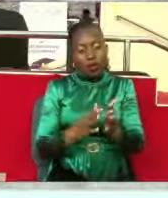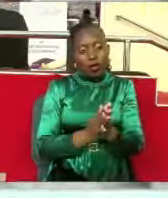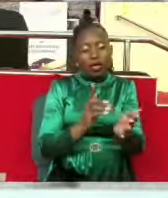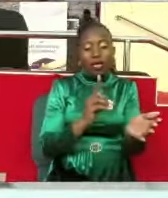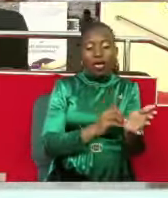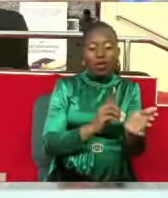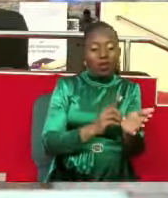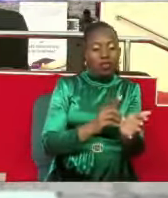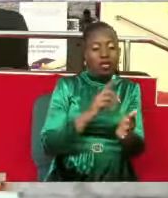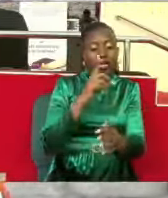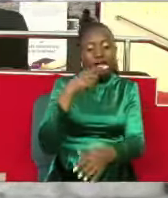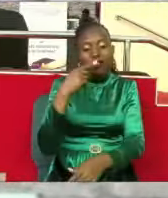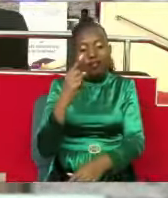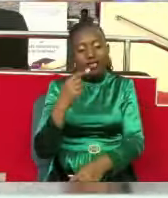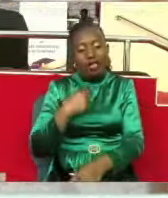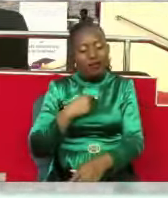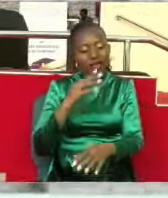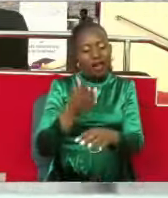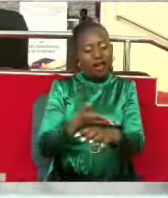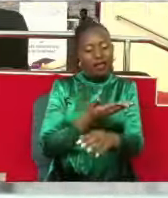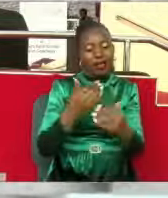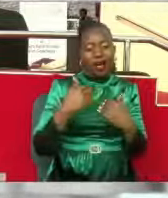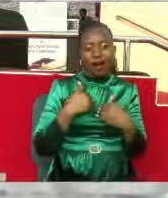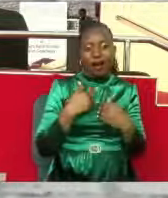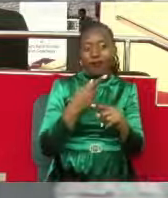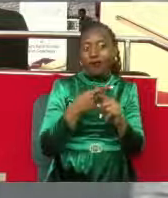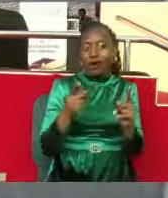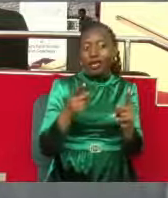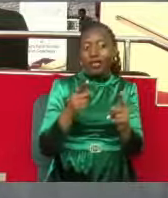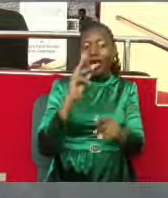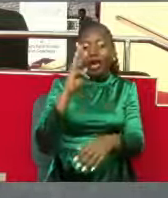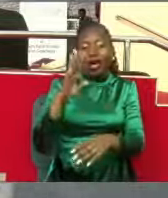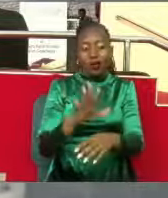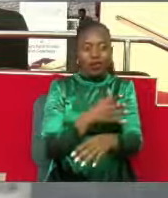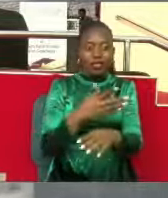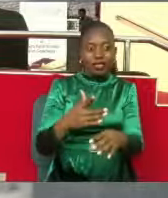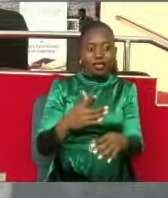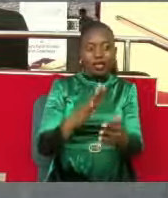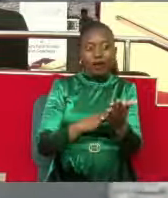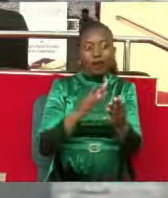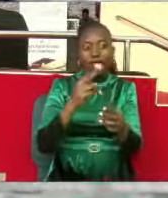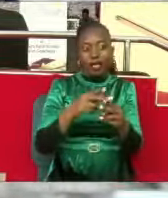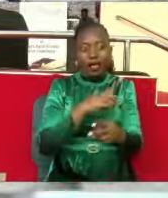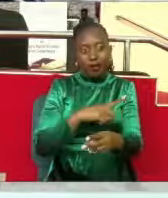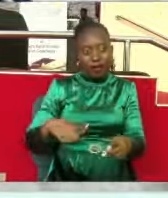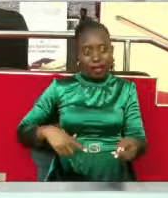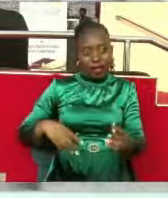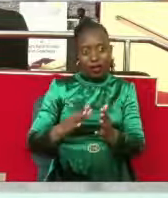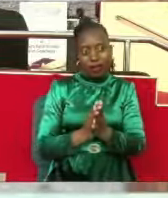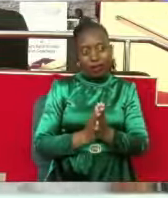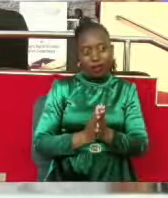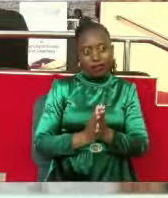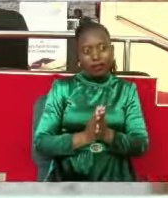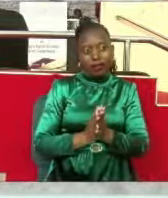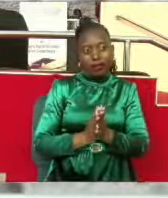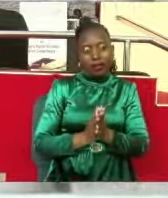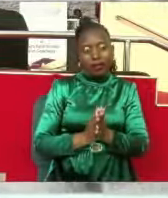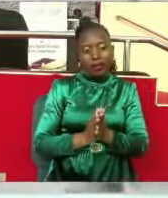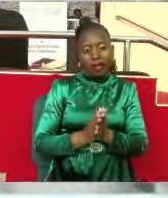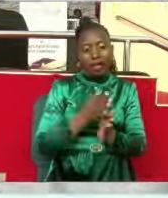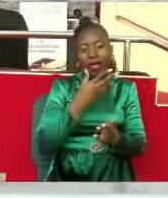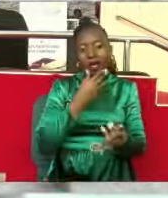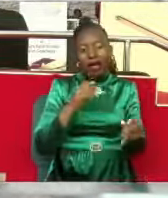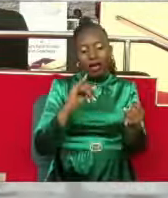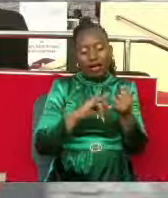but I will sing. Praise the name of the Lord. Amen. Oh yes, my husband has thought of me to